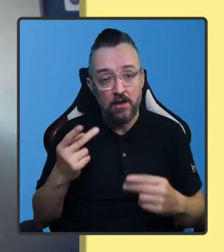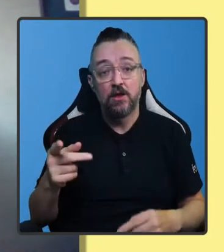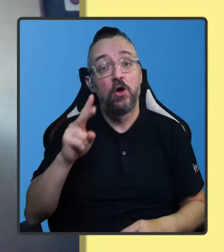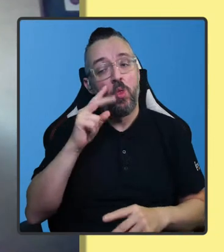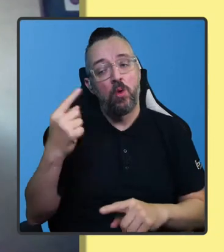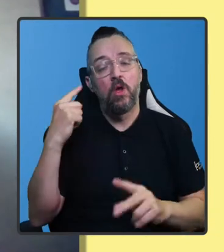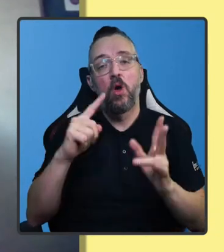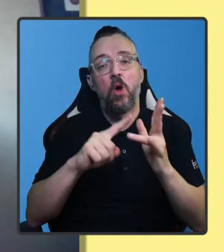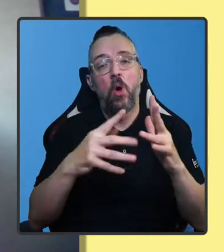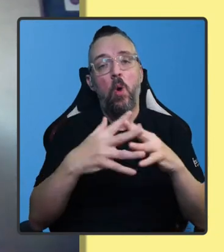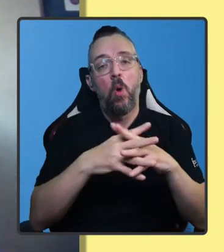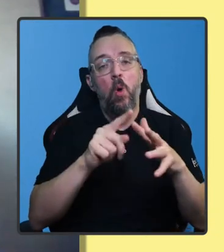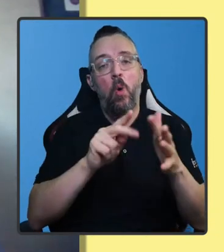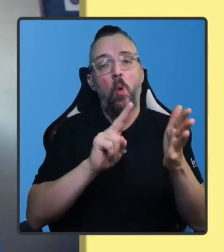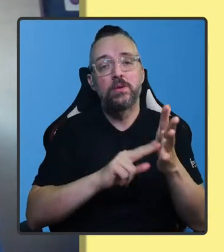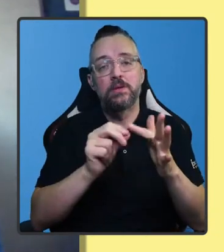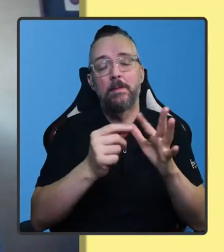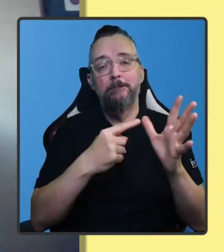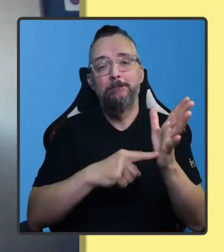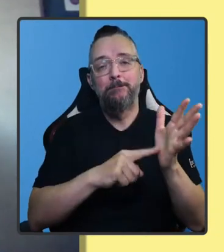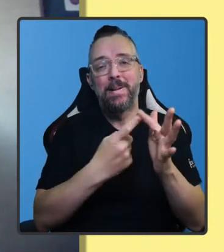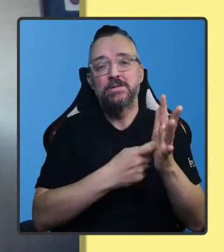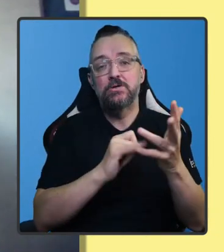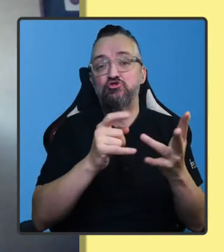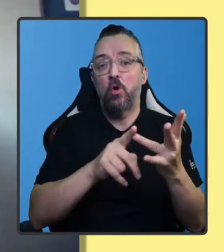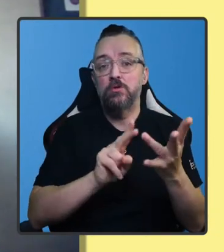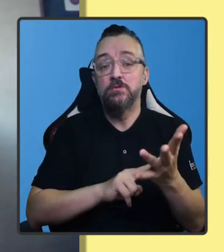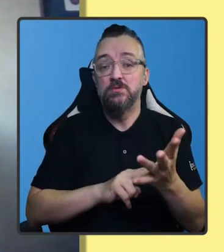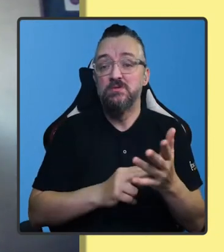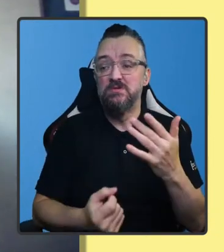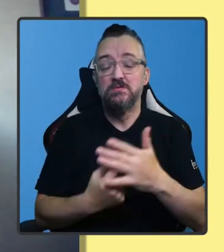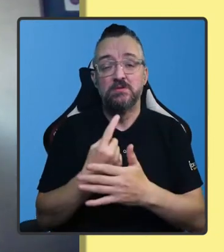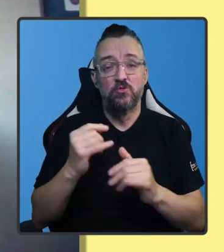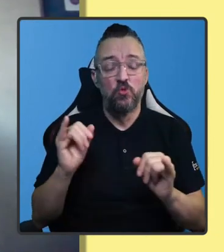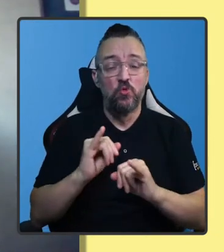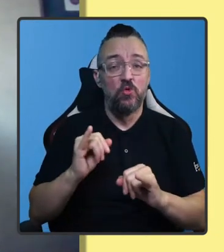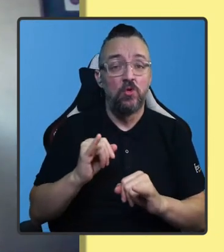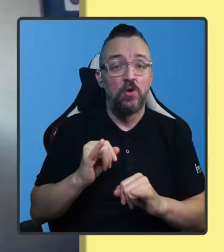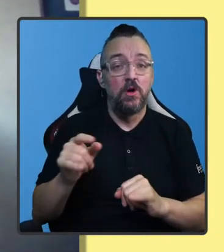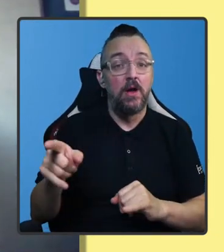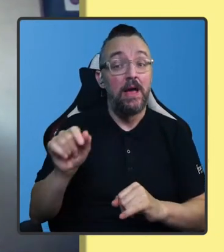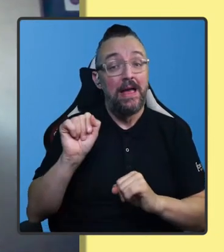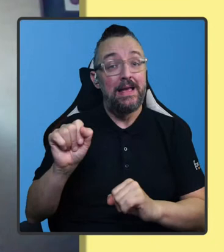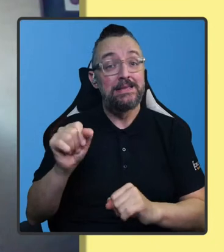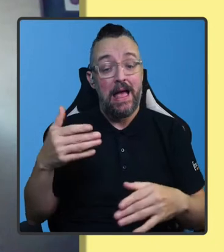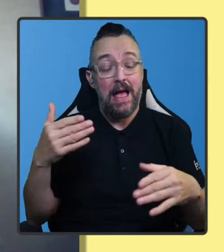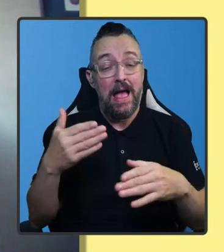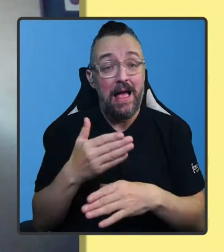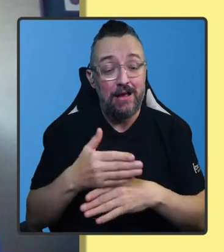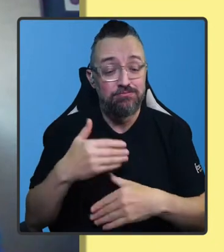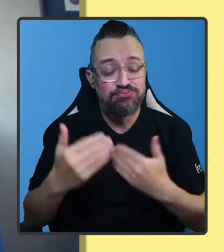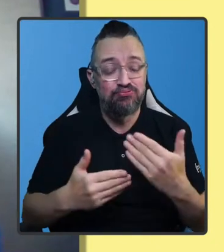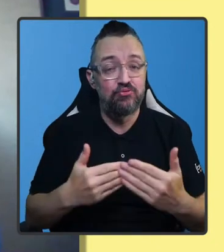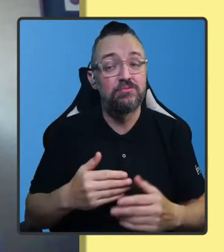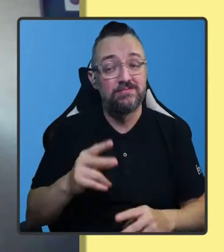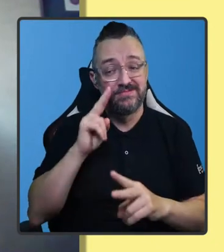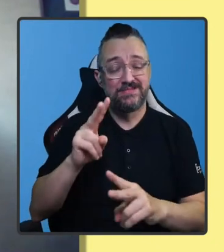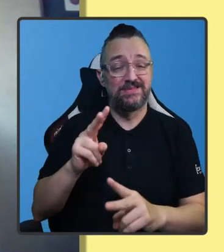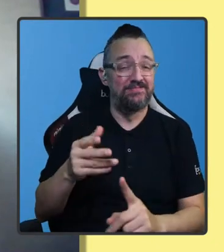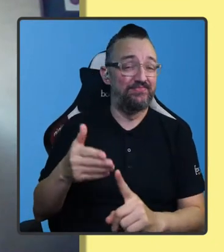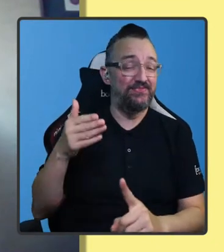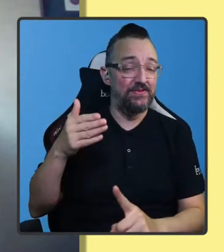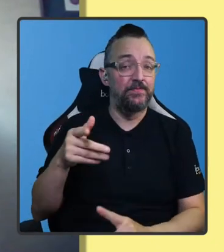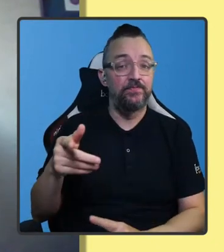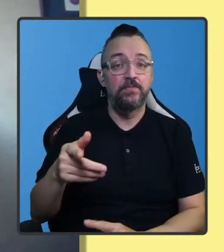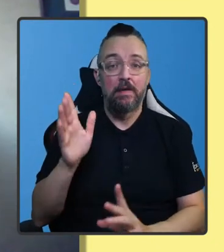affair. The Prime Minister's actions, as always, speak far louder than his words. When the Prime Minister had to choose